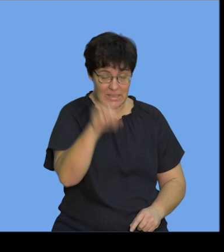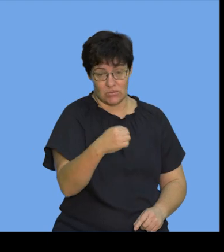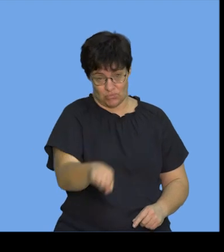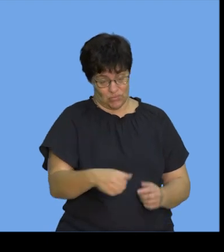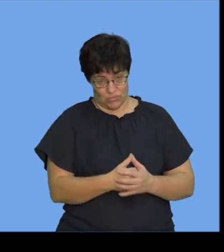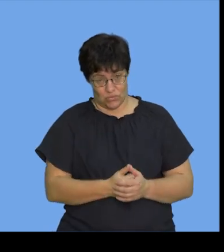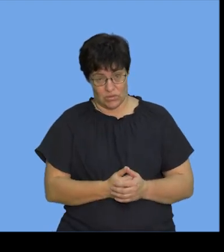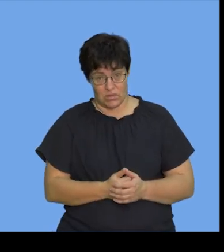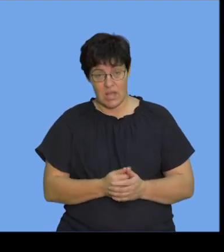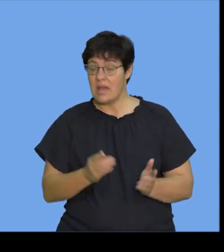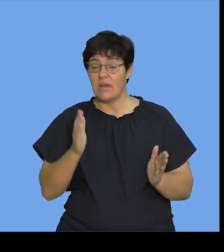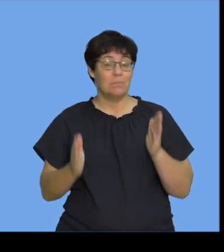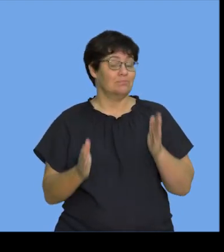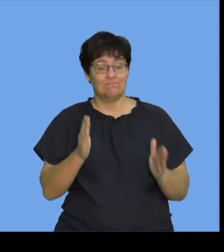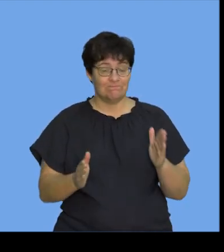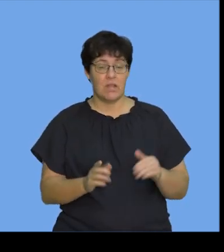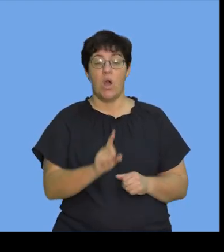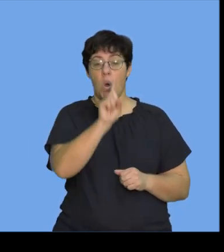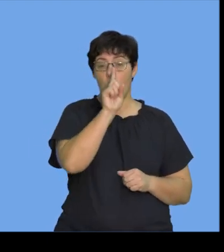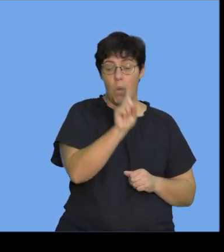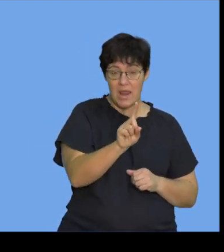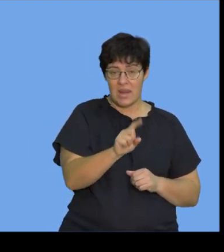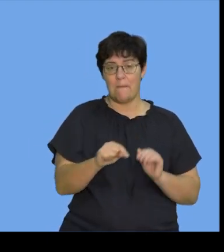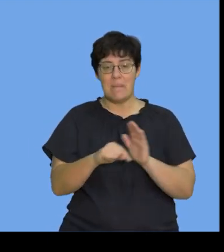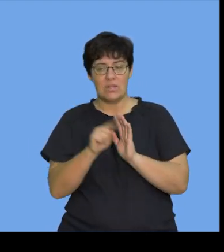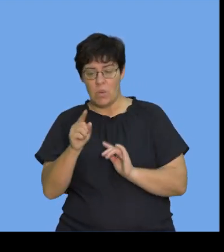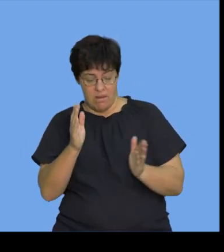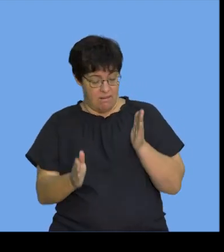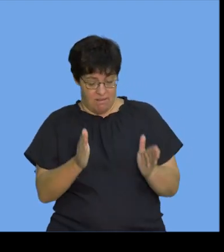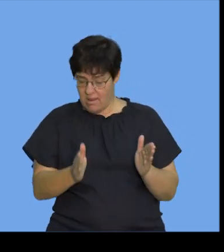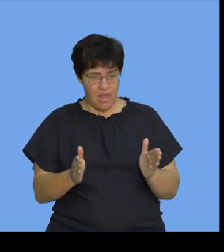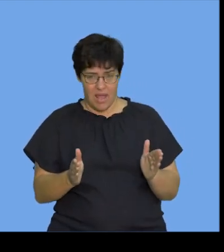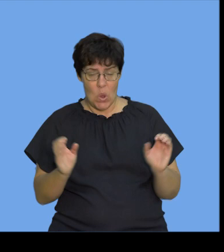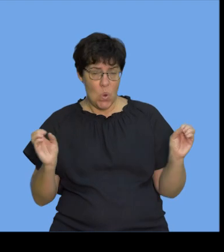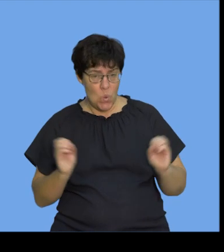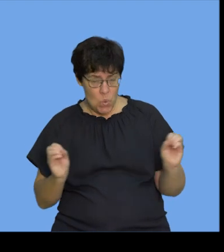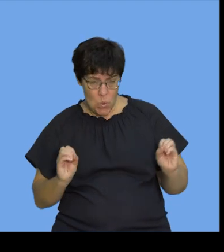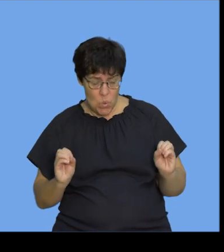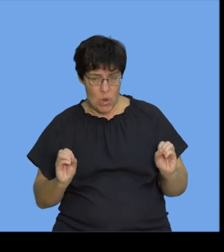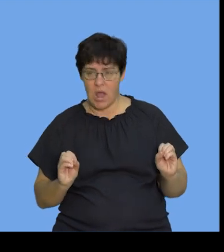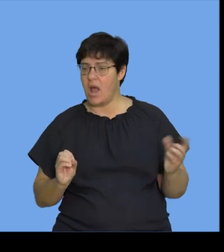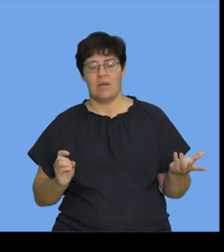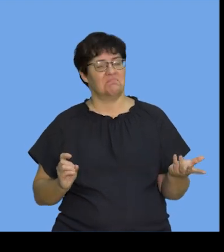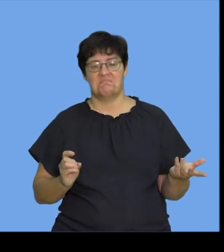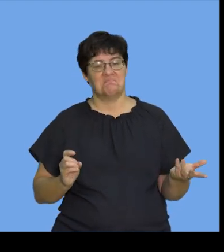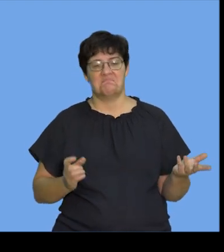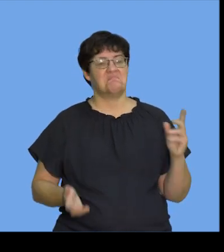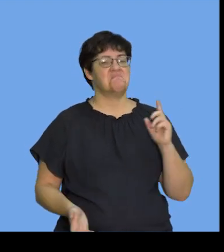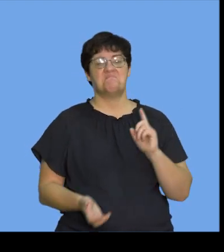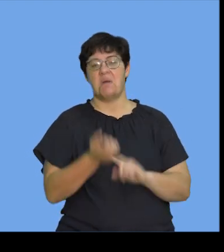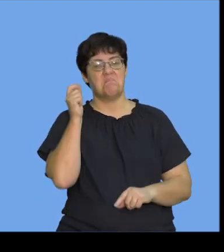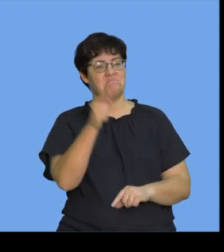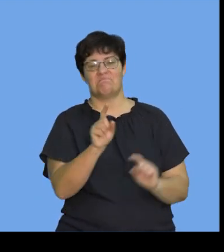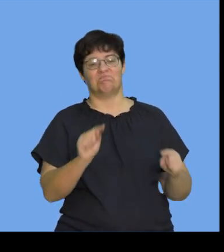is not between 1 and -1, then clearly I cannot find the sum